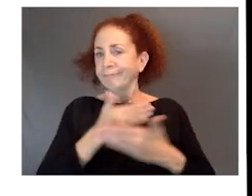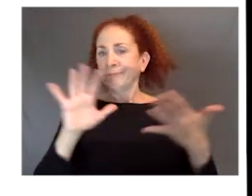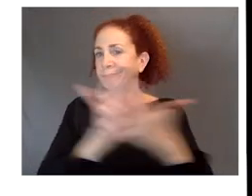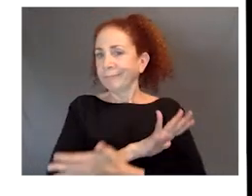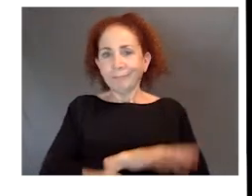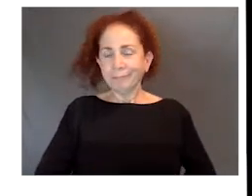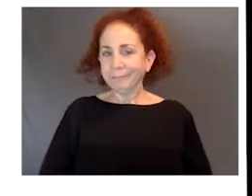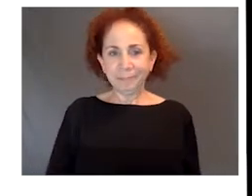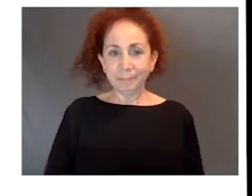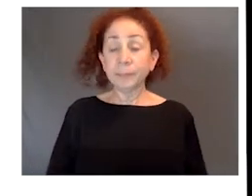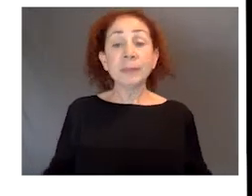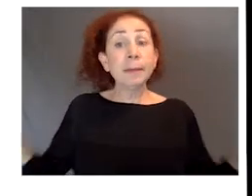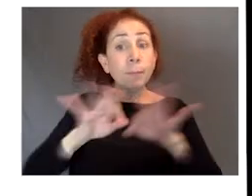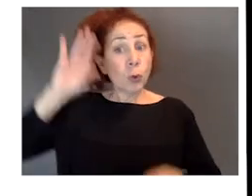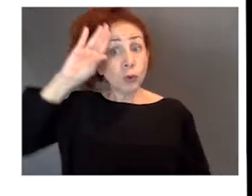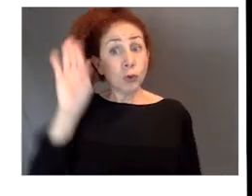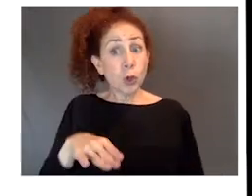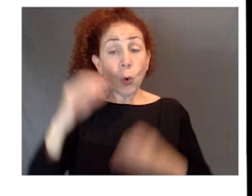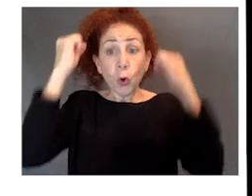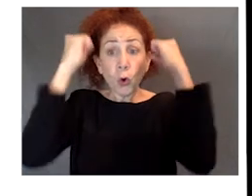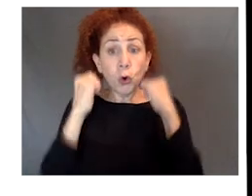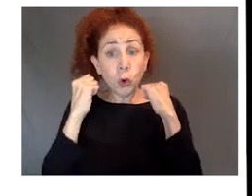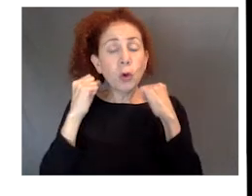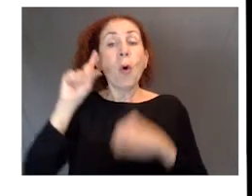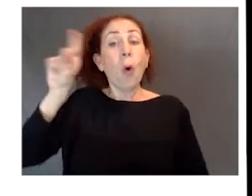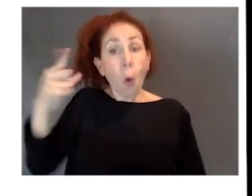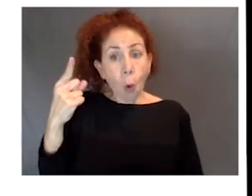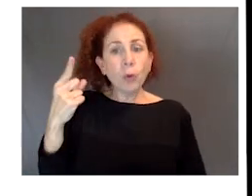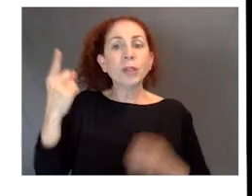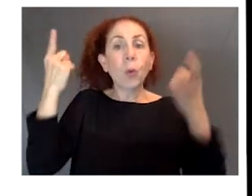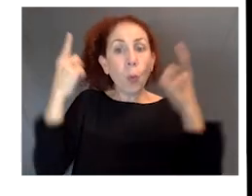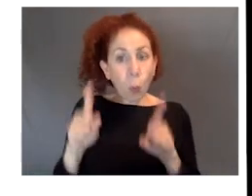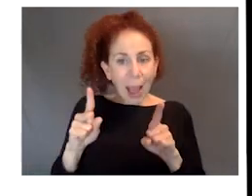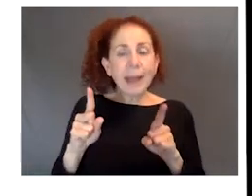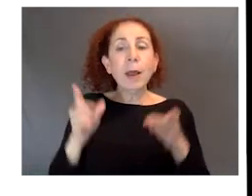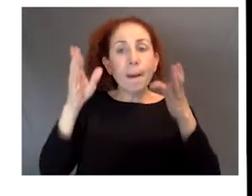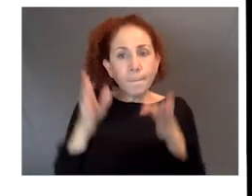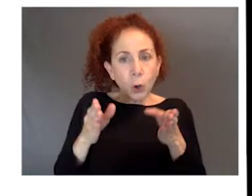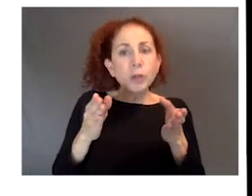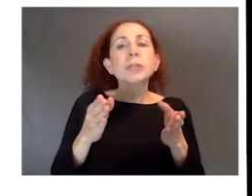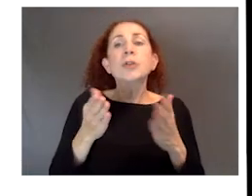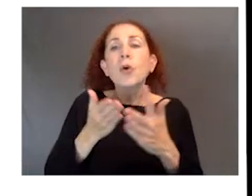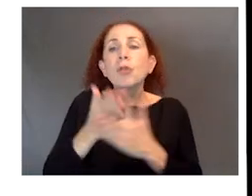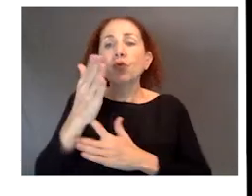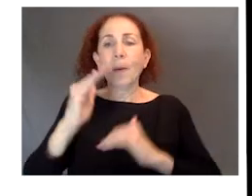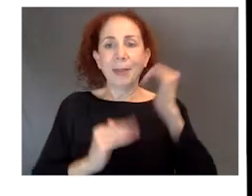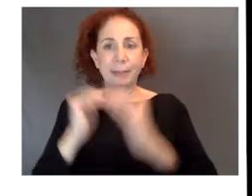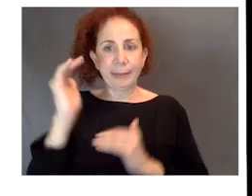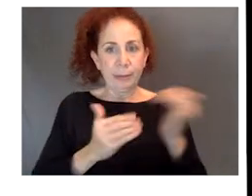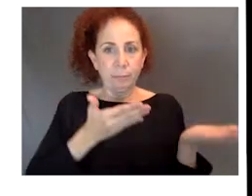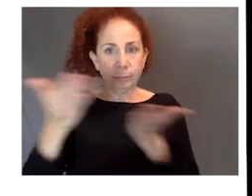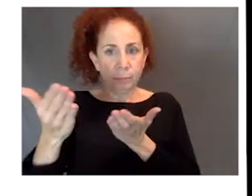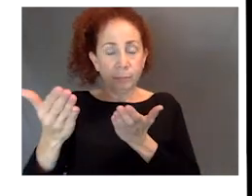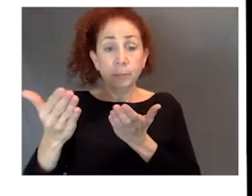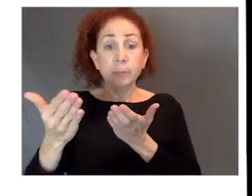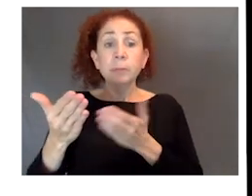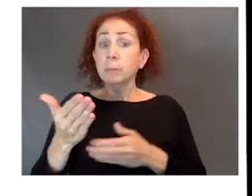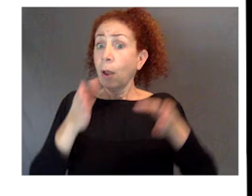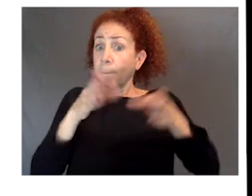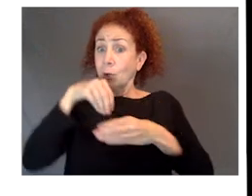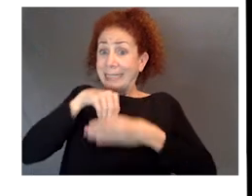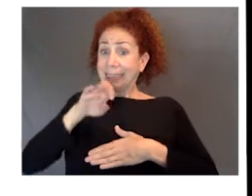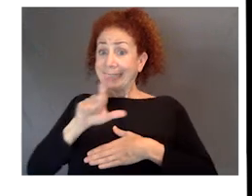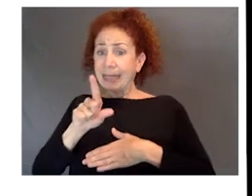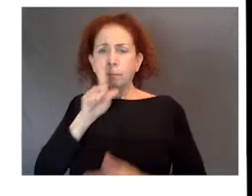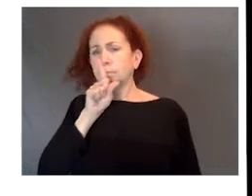features. It is important to note that the hood was only used when a prisoner was being moved through the building, but not worn when the person